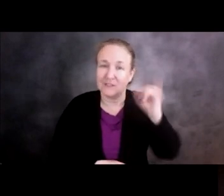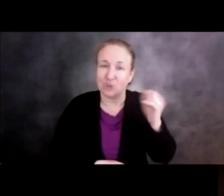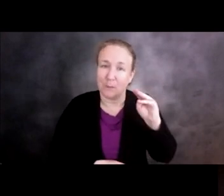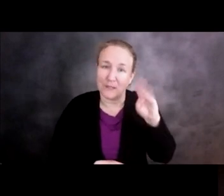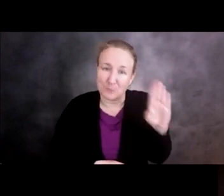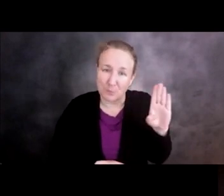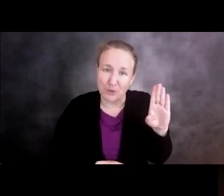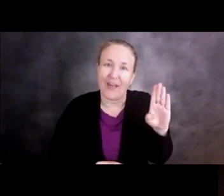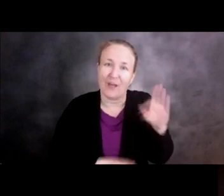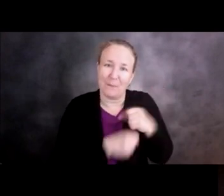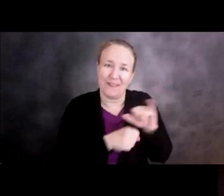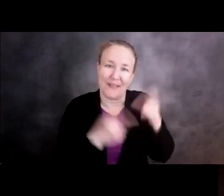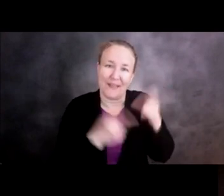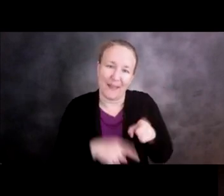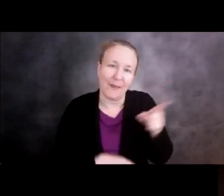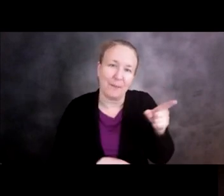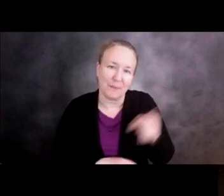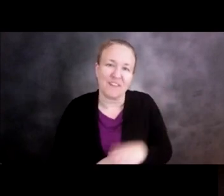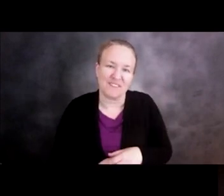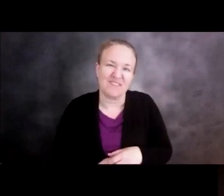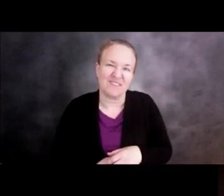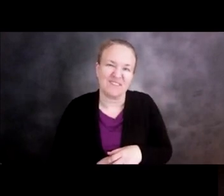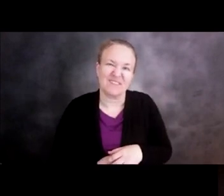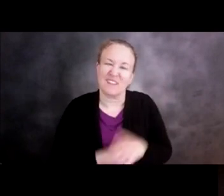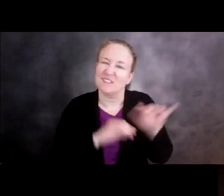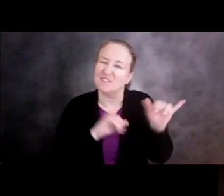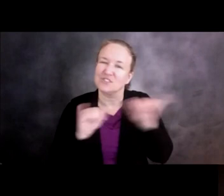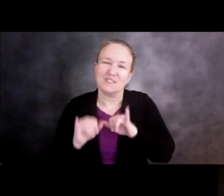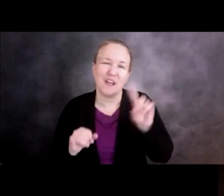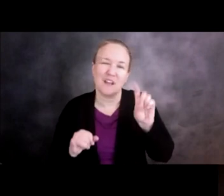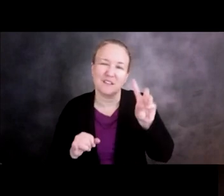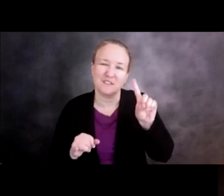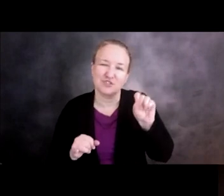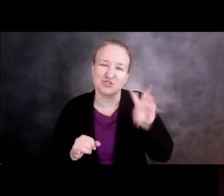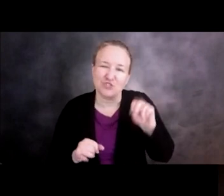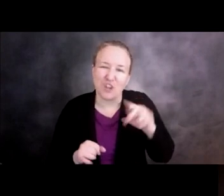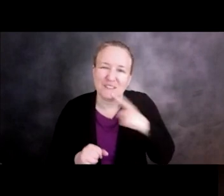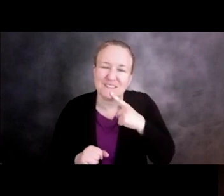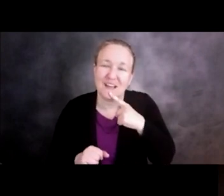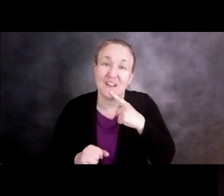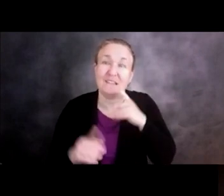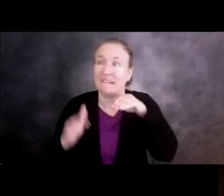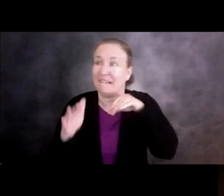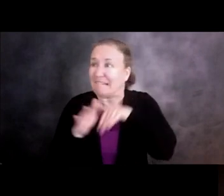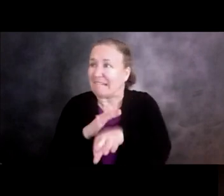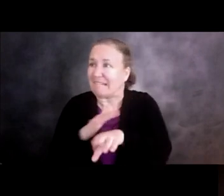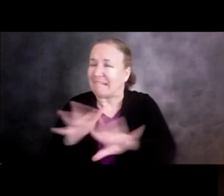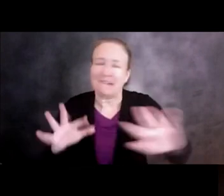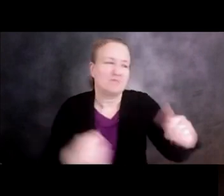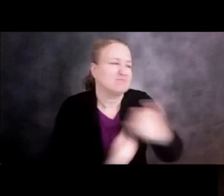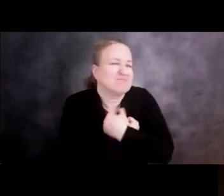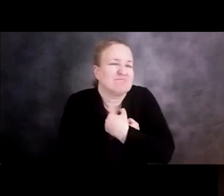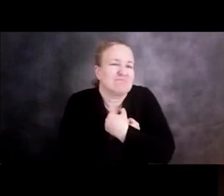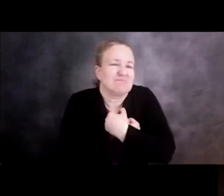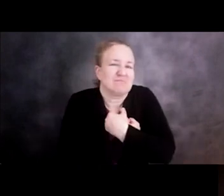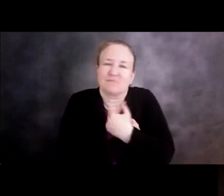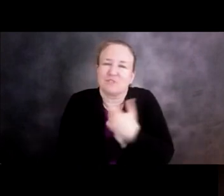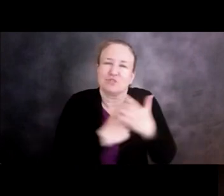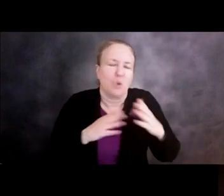has made that happen. Just like Dawn was saying, like, embrace you with so much love and with open